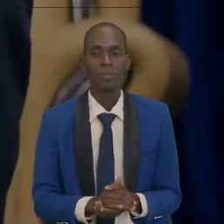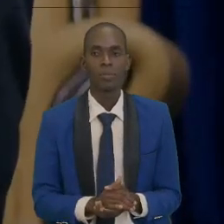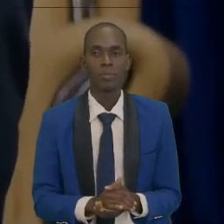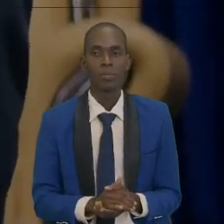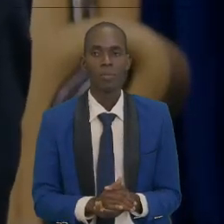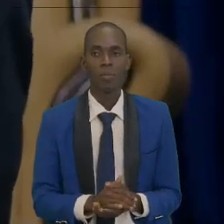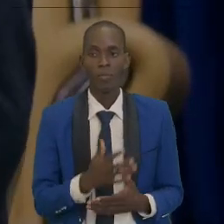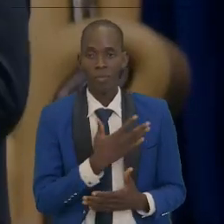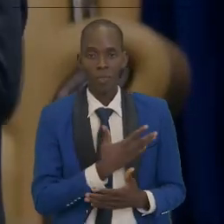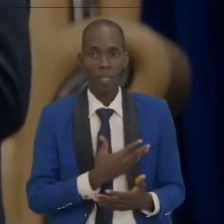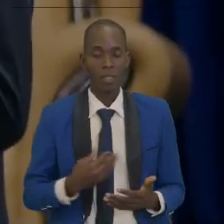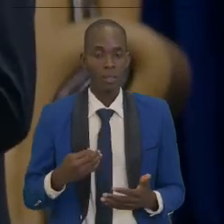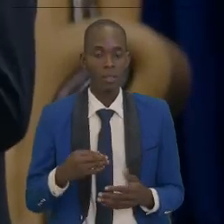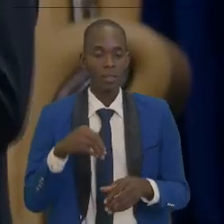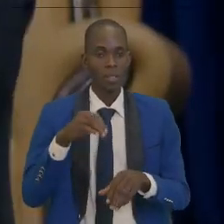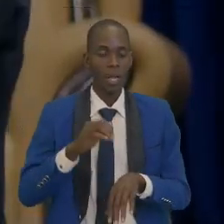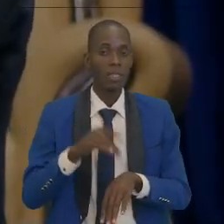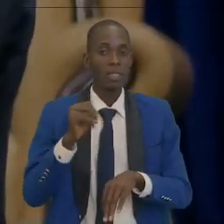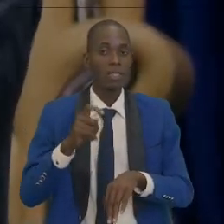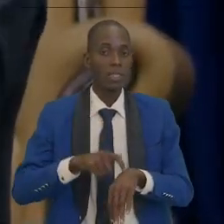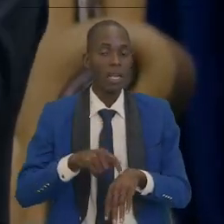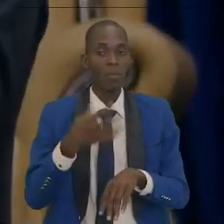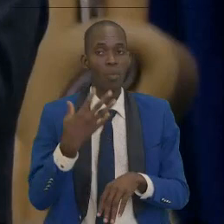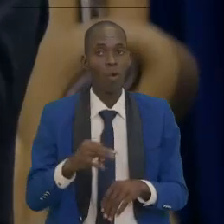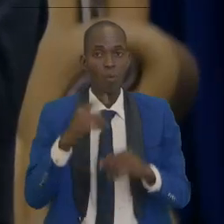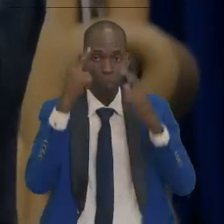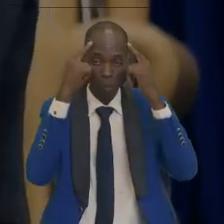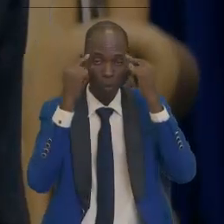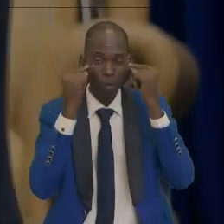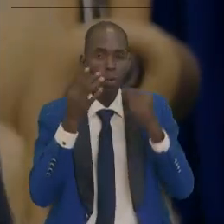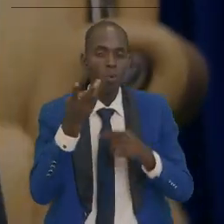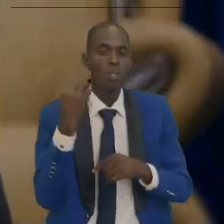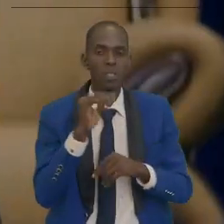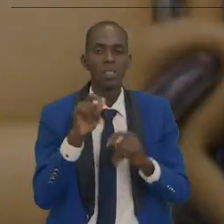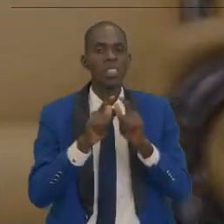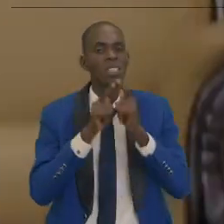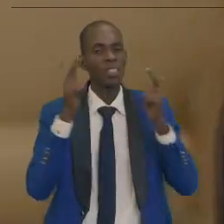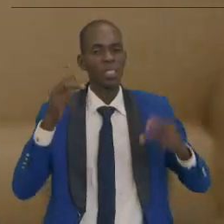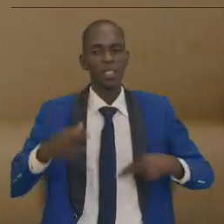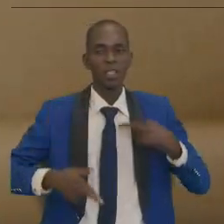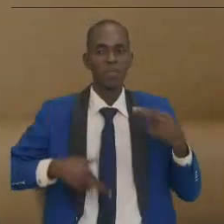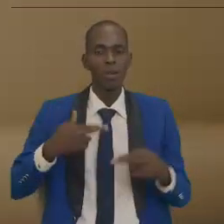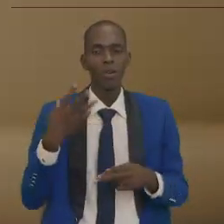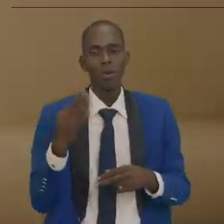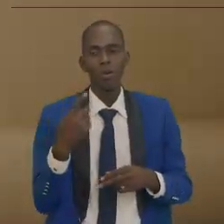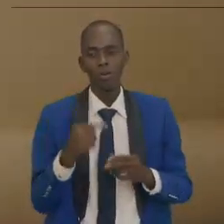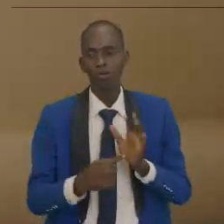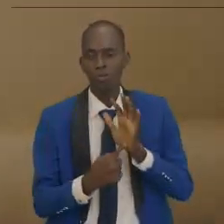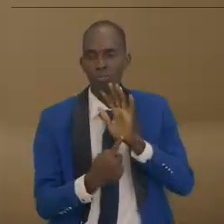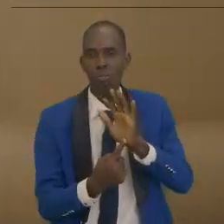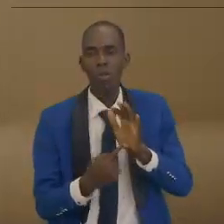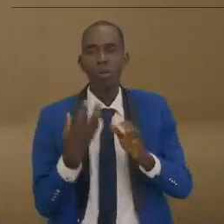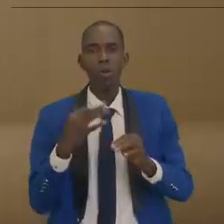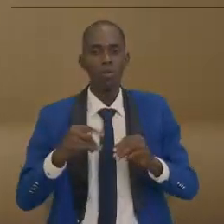at the time of Moses you'll see great Revival of the manifestation of the power